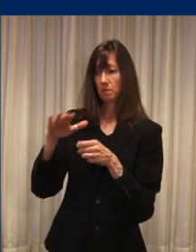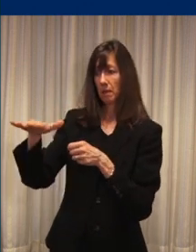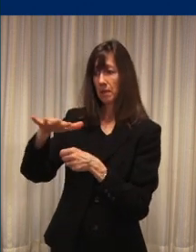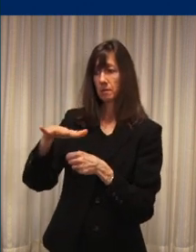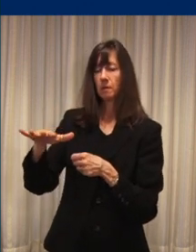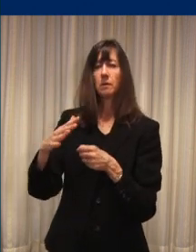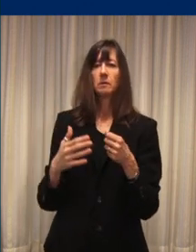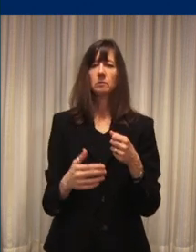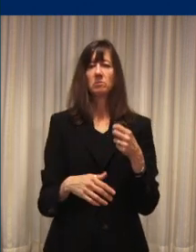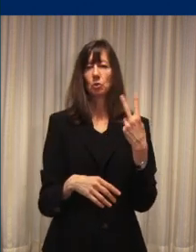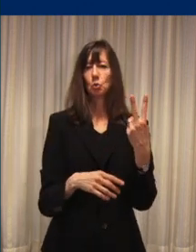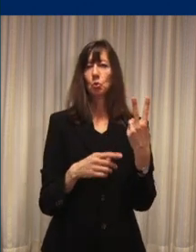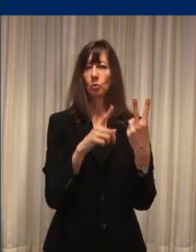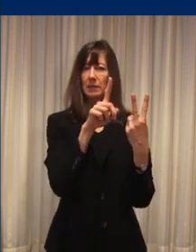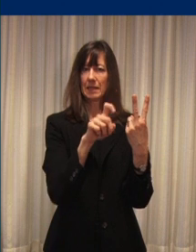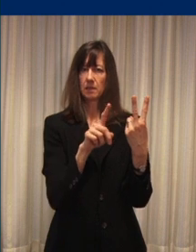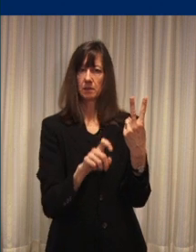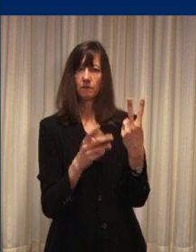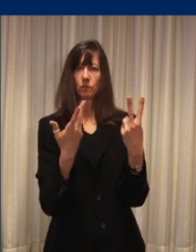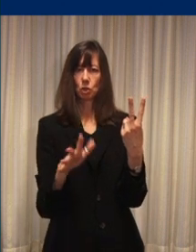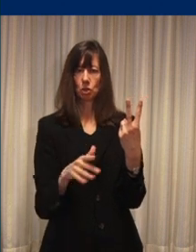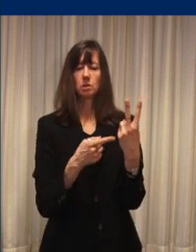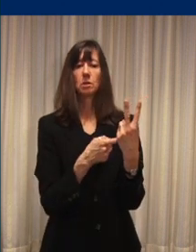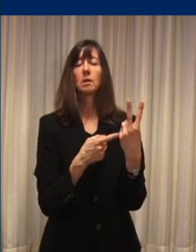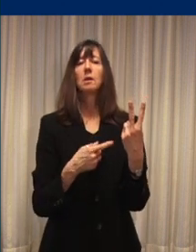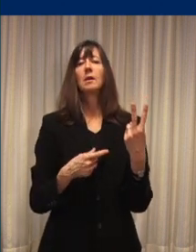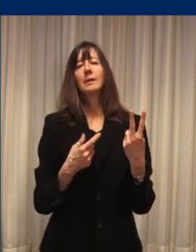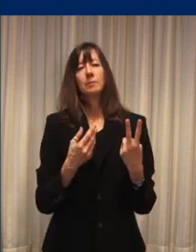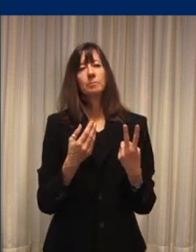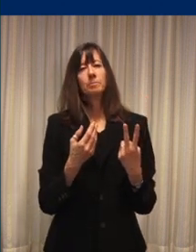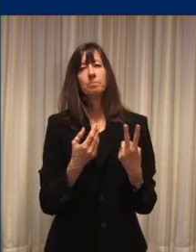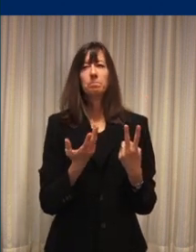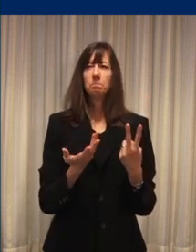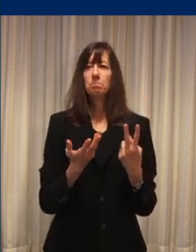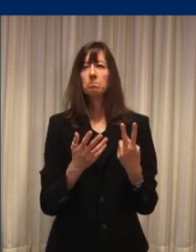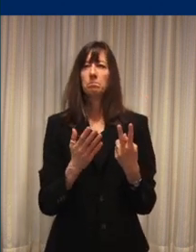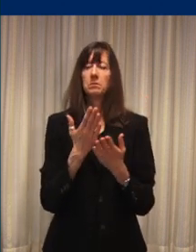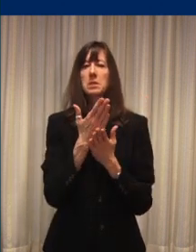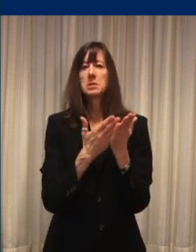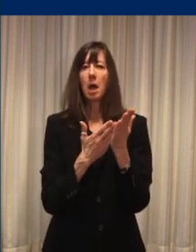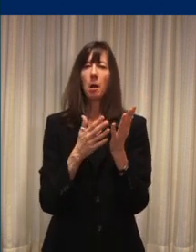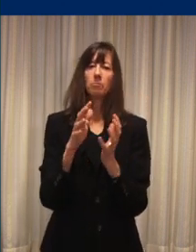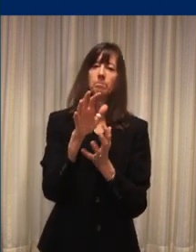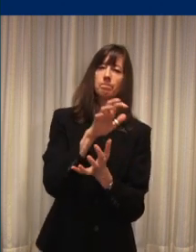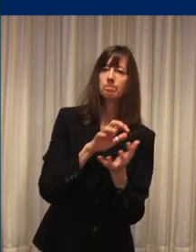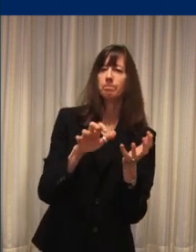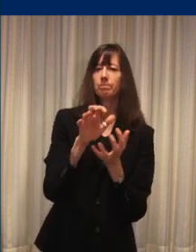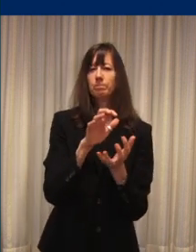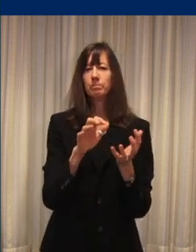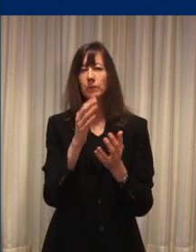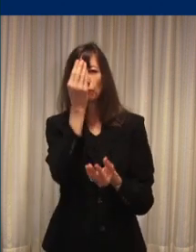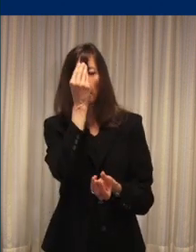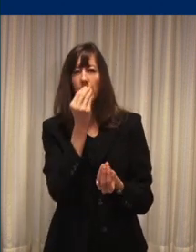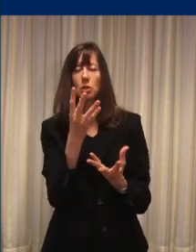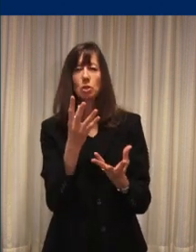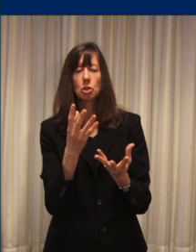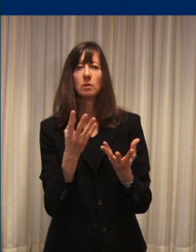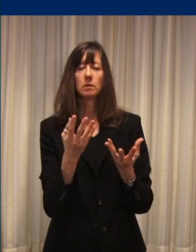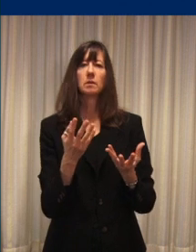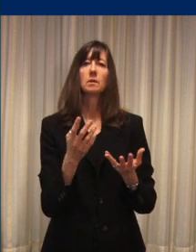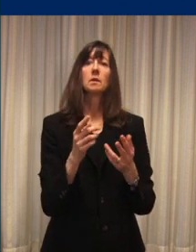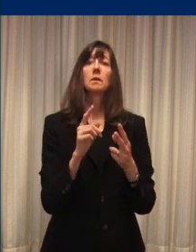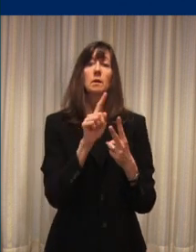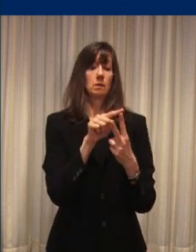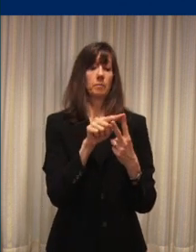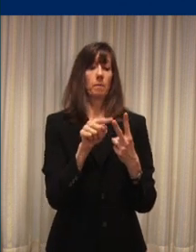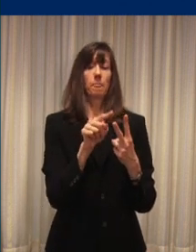There's sort of mixed news, I would say, in that testing. So of the two facilities, the first one we tested, we've